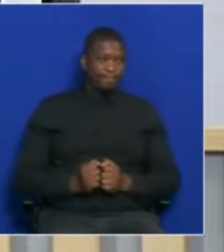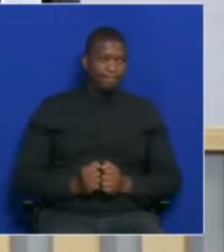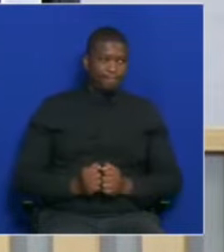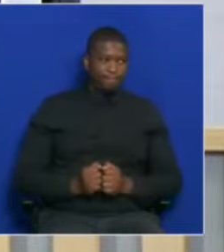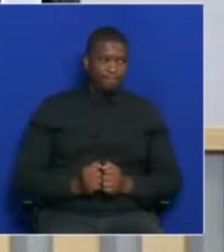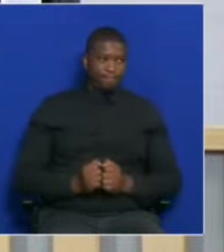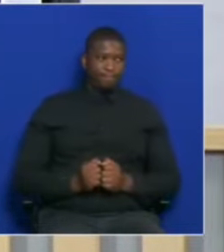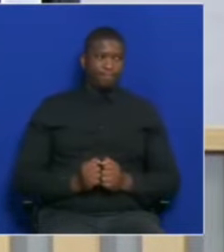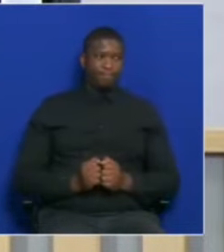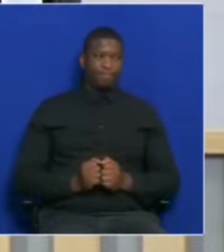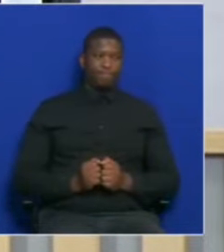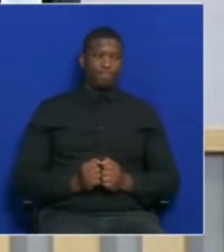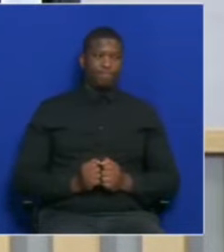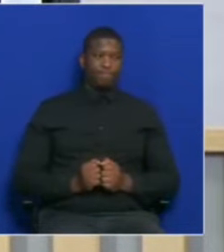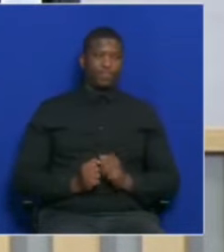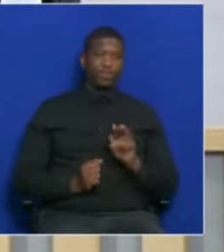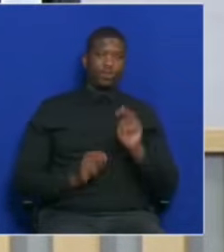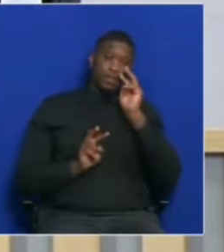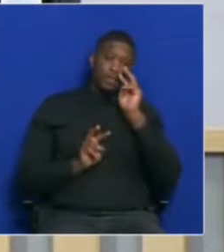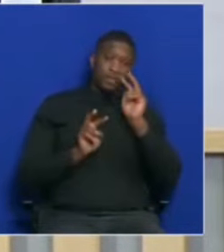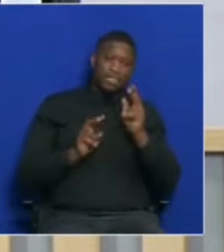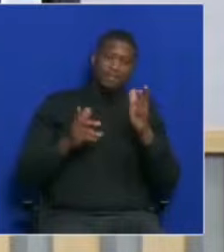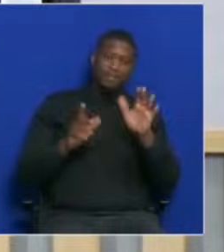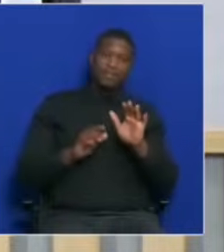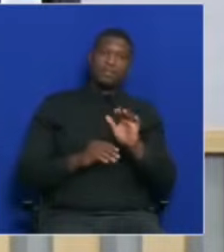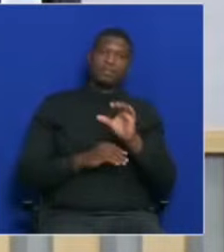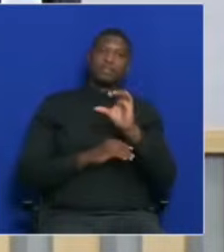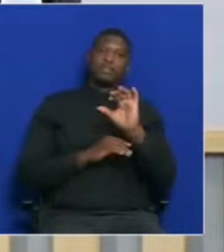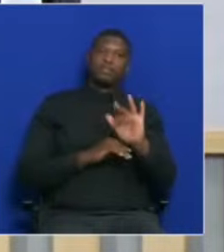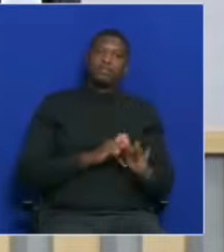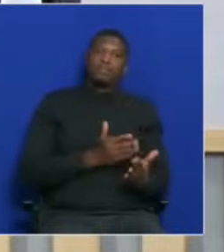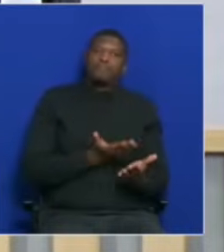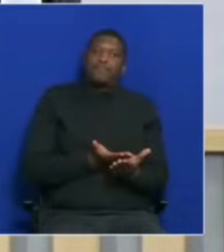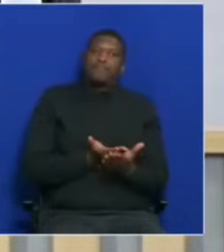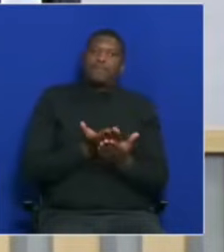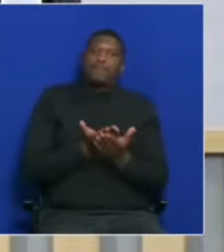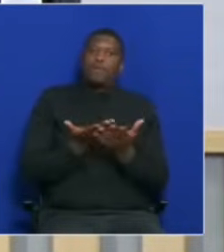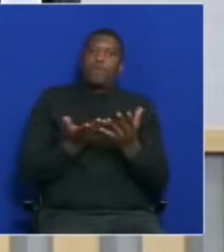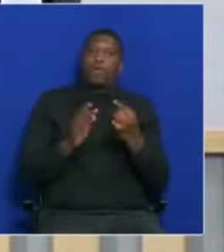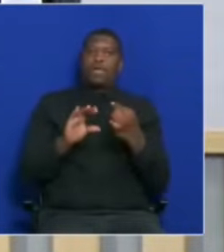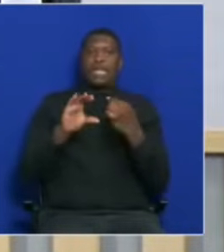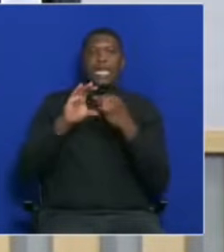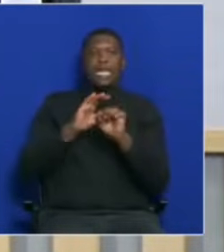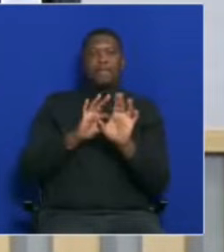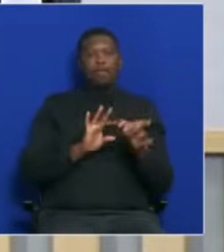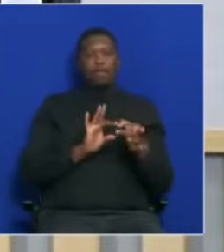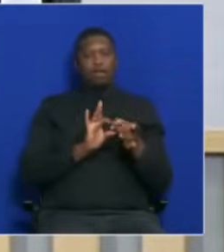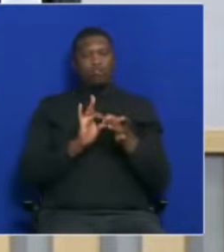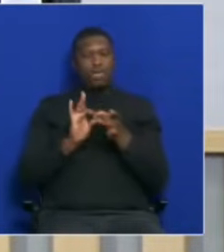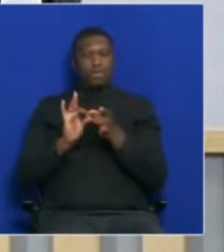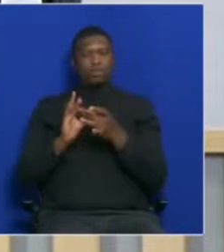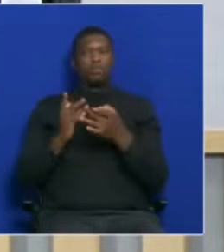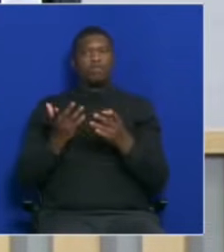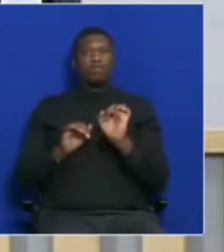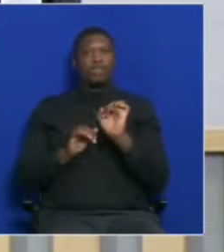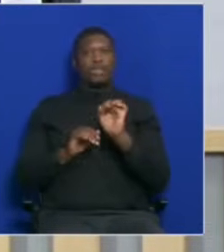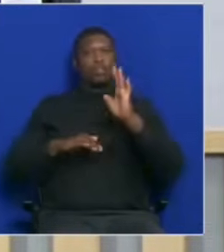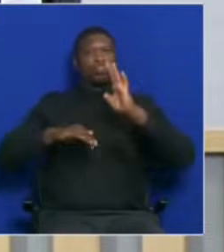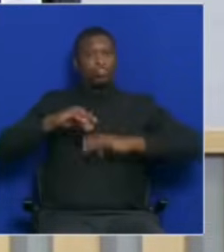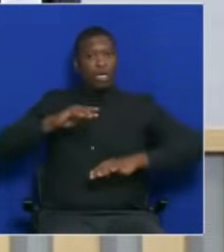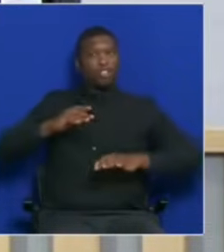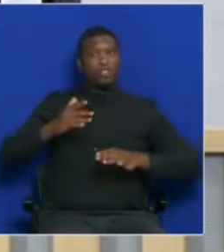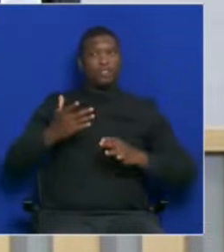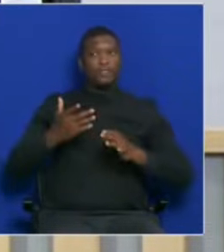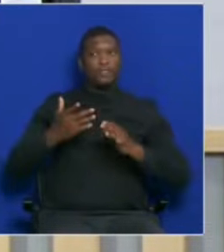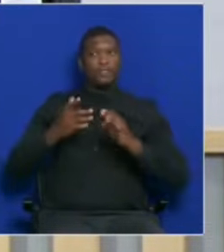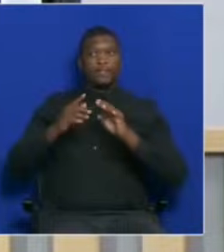you'll see you were copied on an email in relation to the charge sheet in the Lushaba matter.